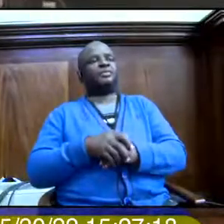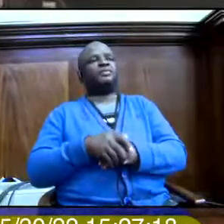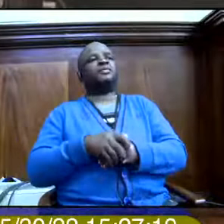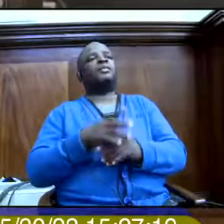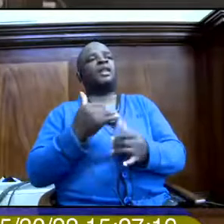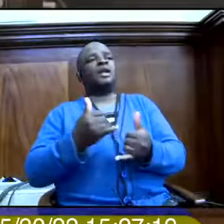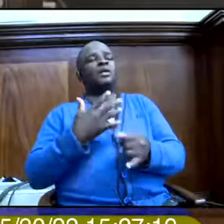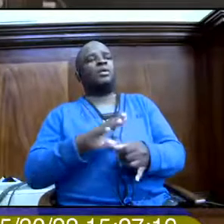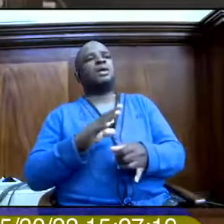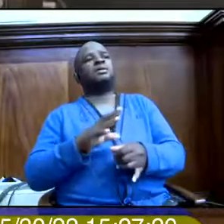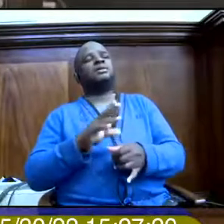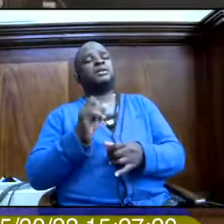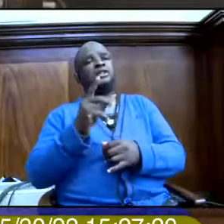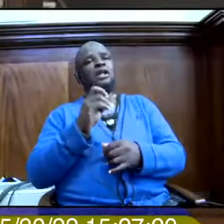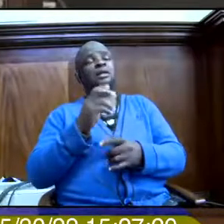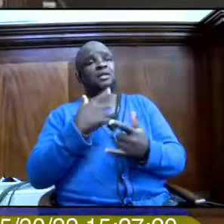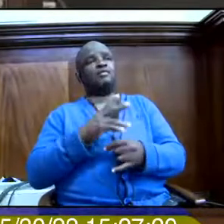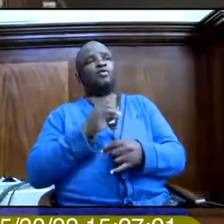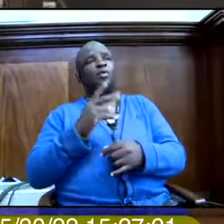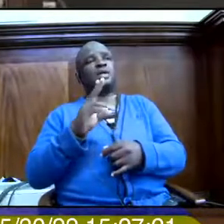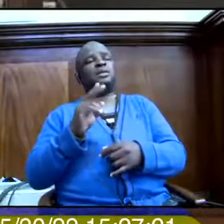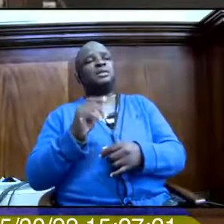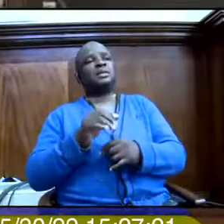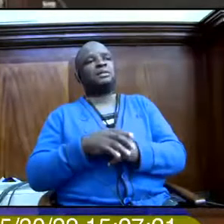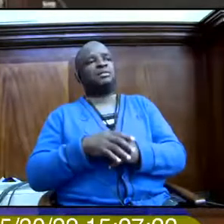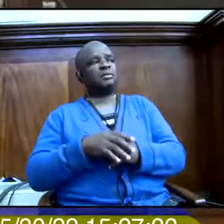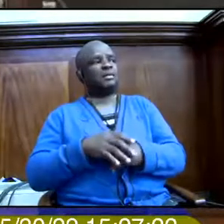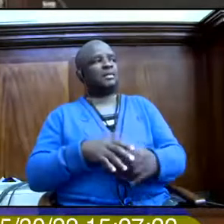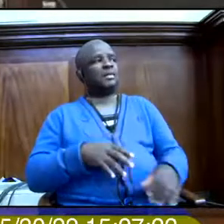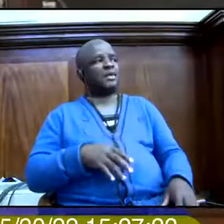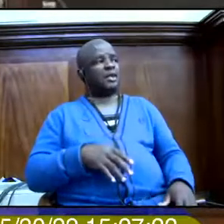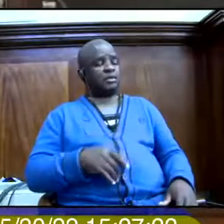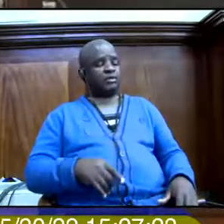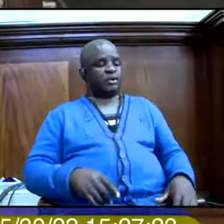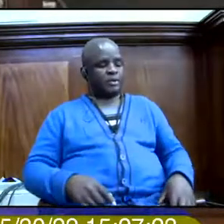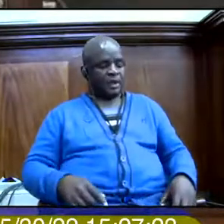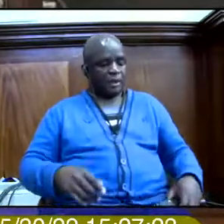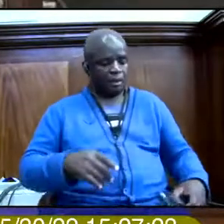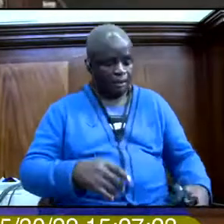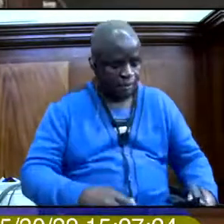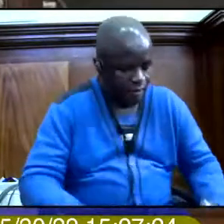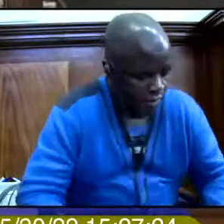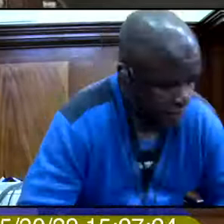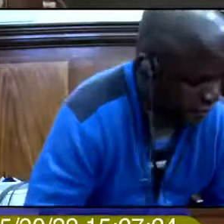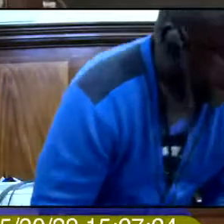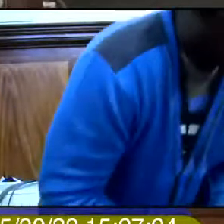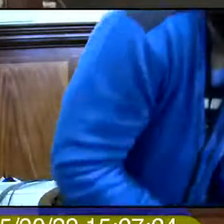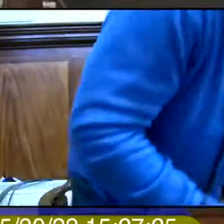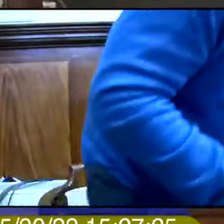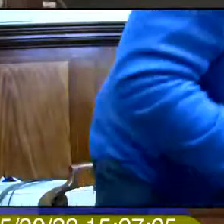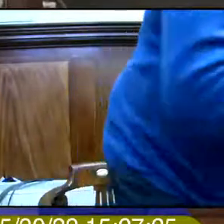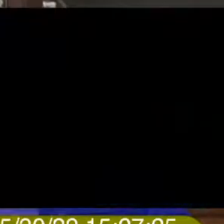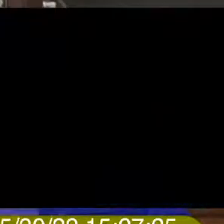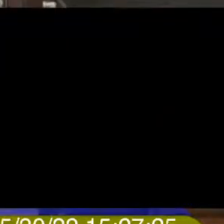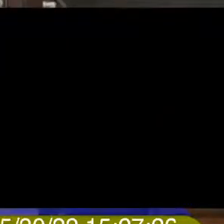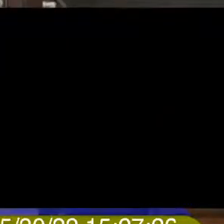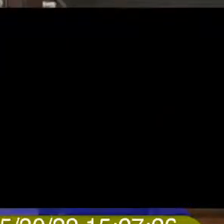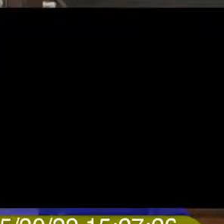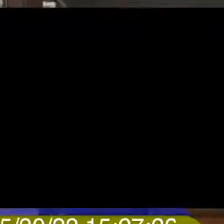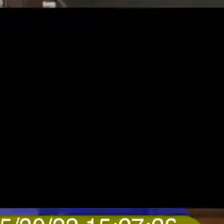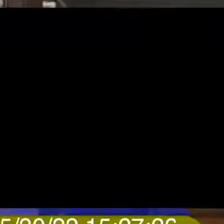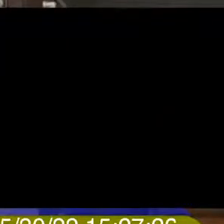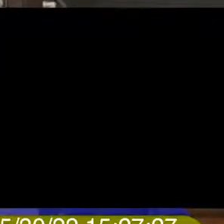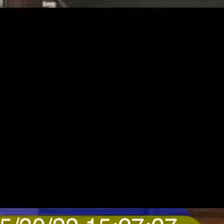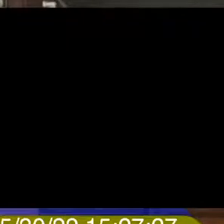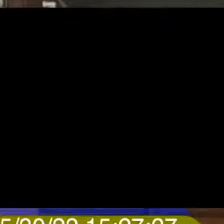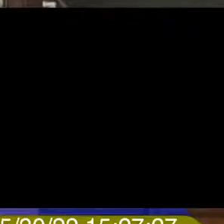demand ourselves to that acknowledge and respect his historic demands to share society wealth made